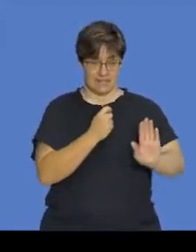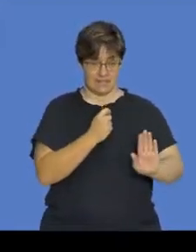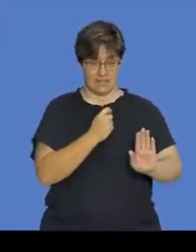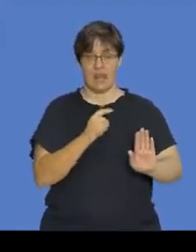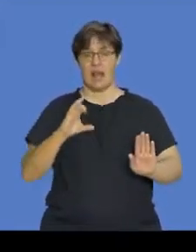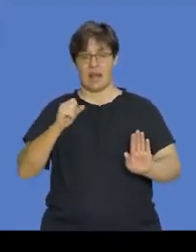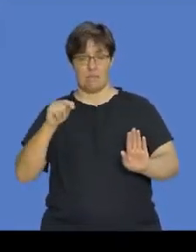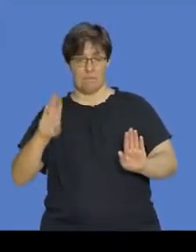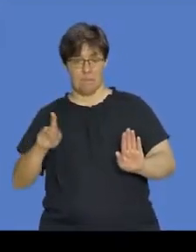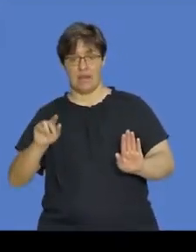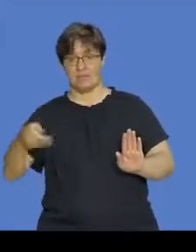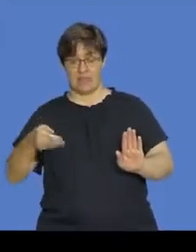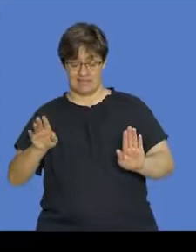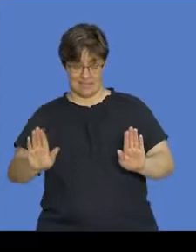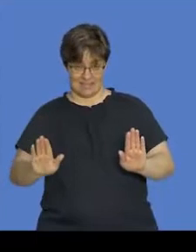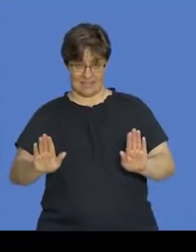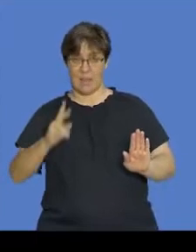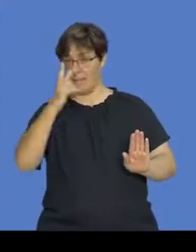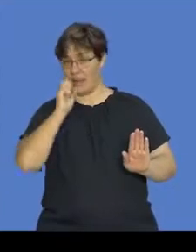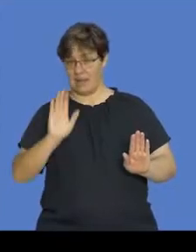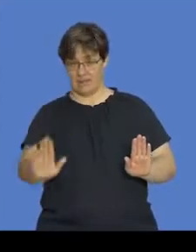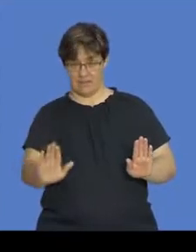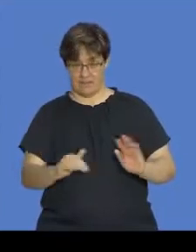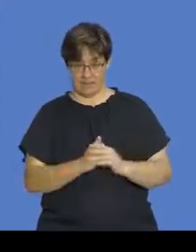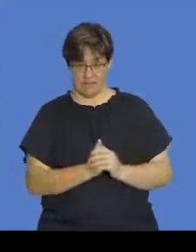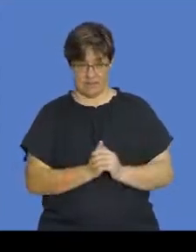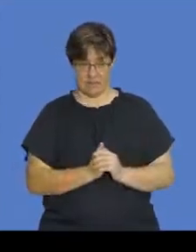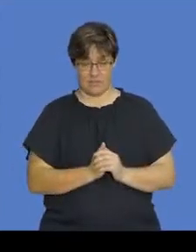and the clubs and the spades are the black cards.